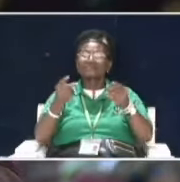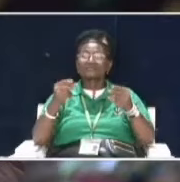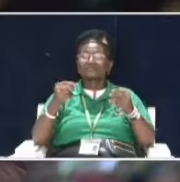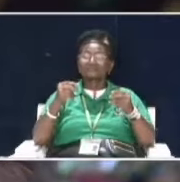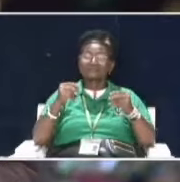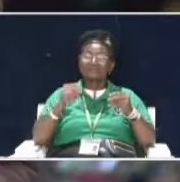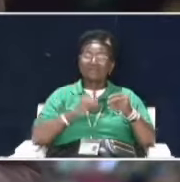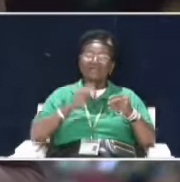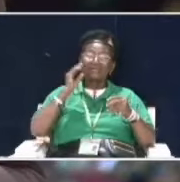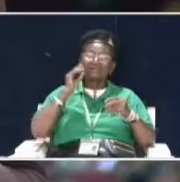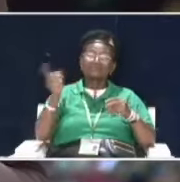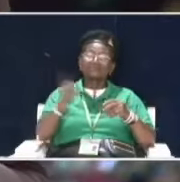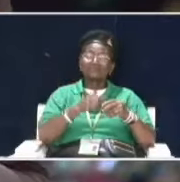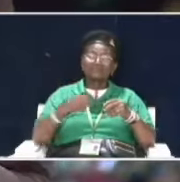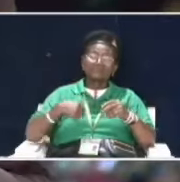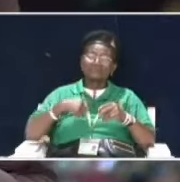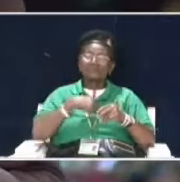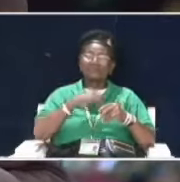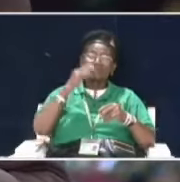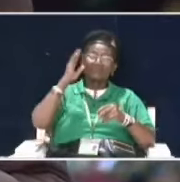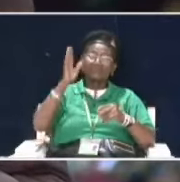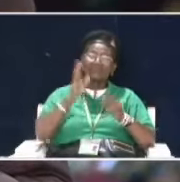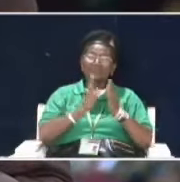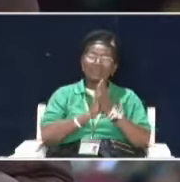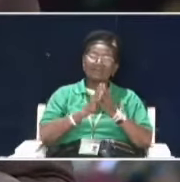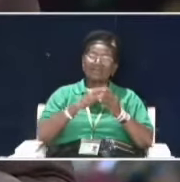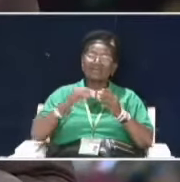We're going to pray. We are going to get victory tonight.